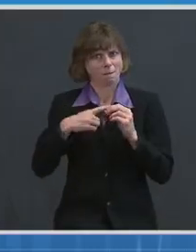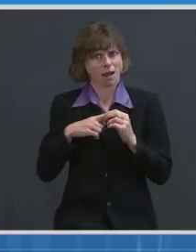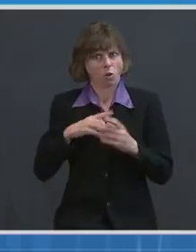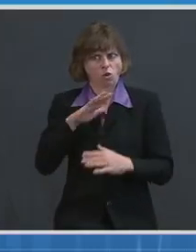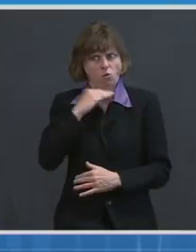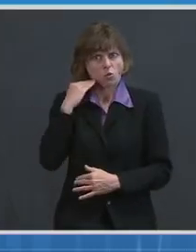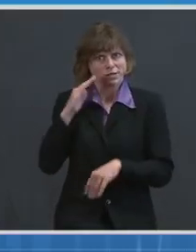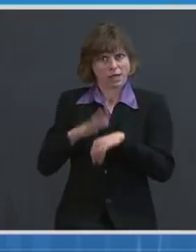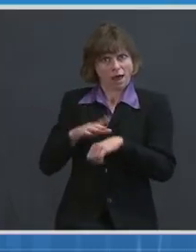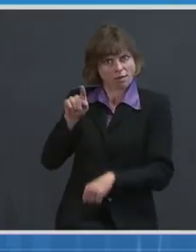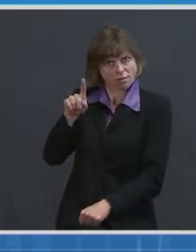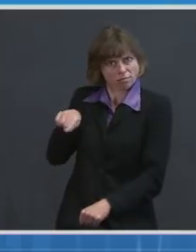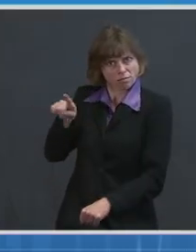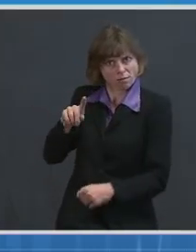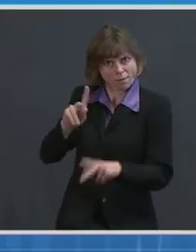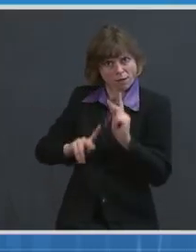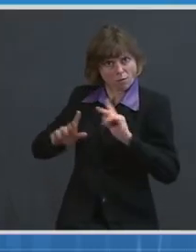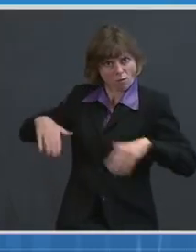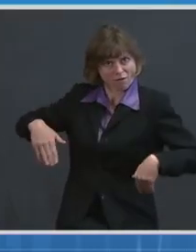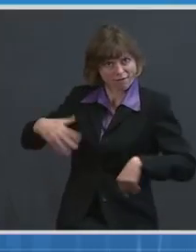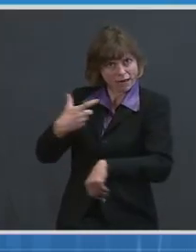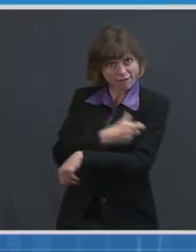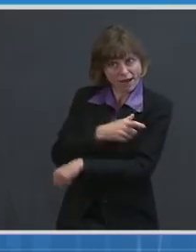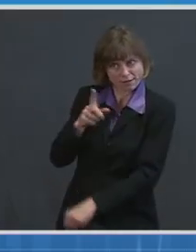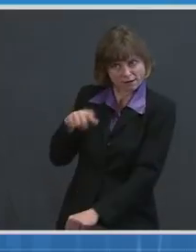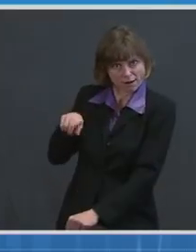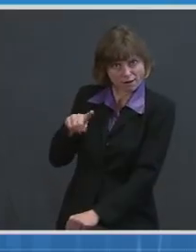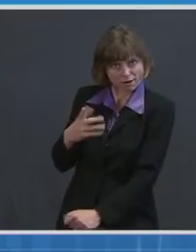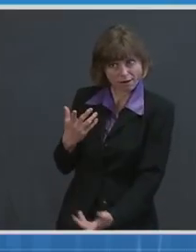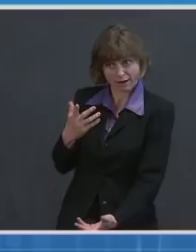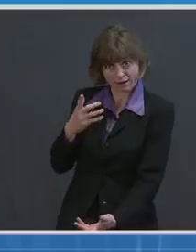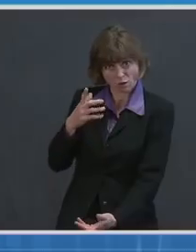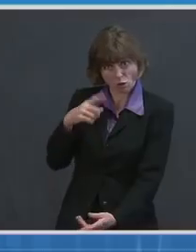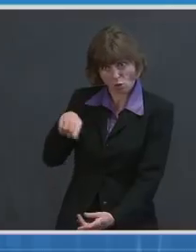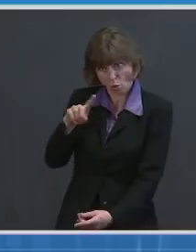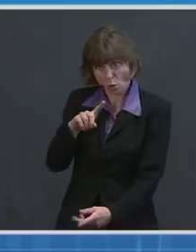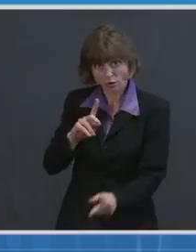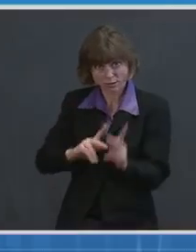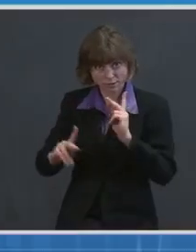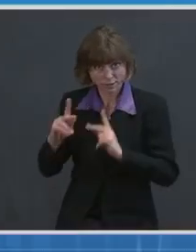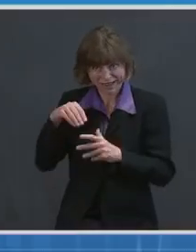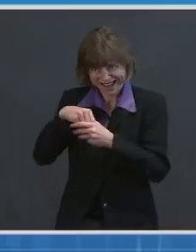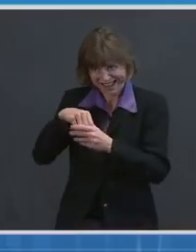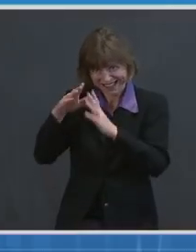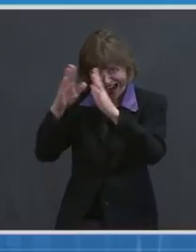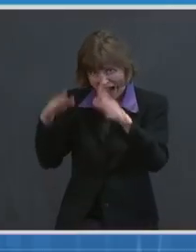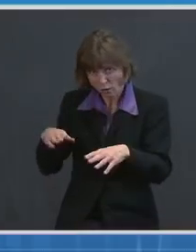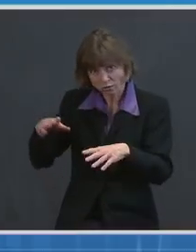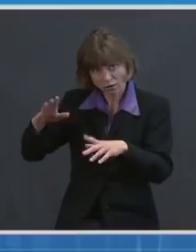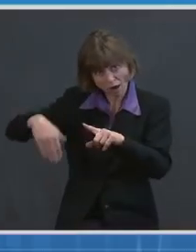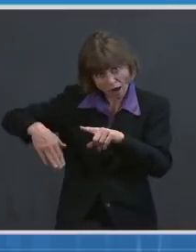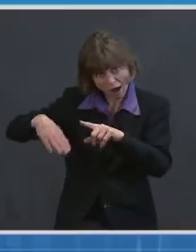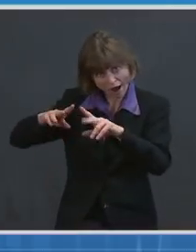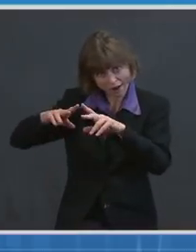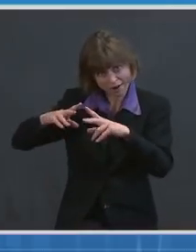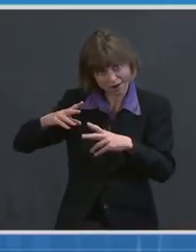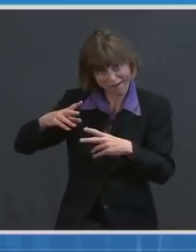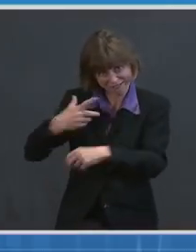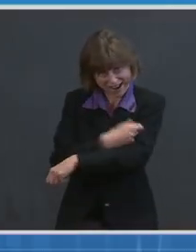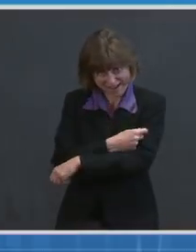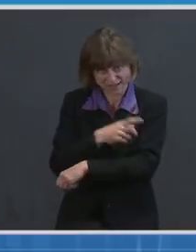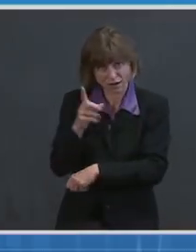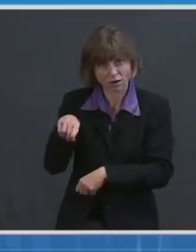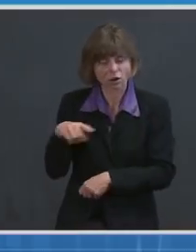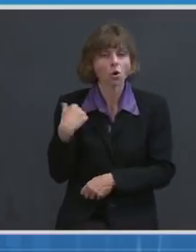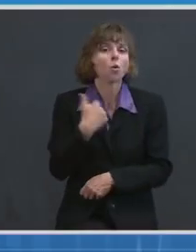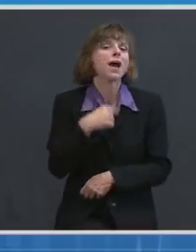the unvaccinated people and any unvaccinated members of their household. We take this approach because all